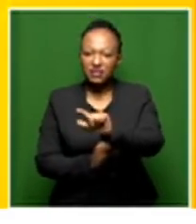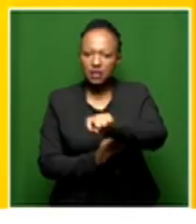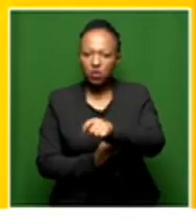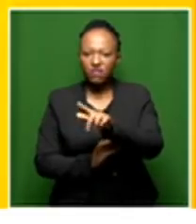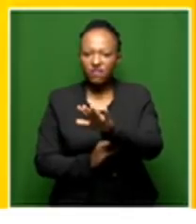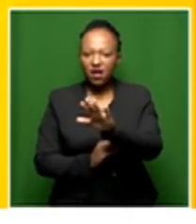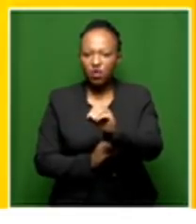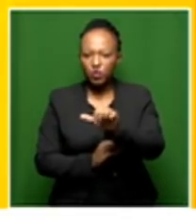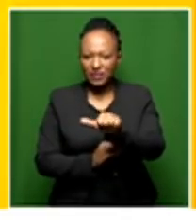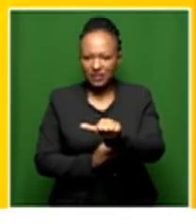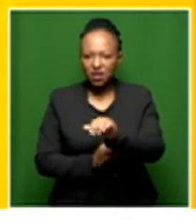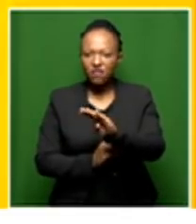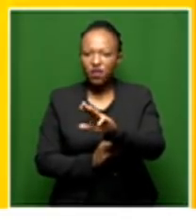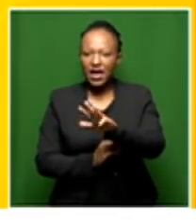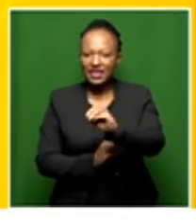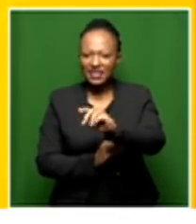56,506.